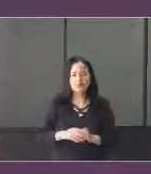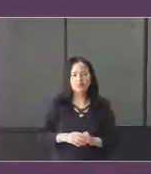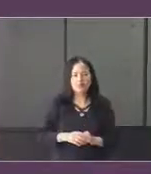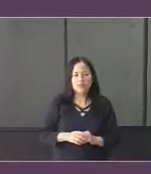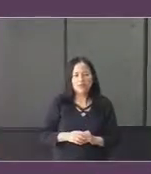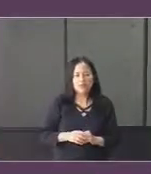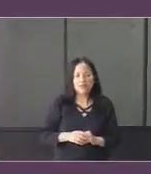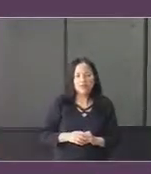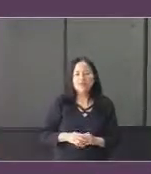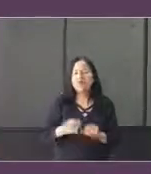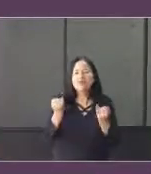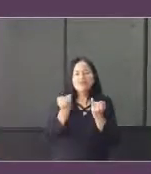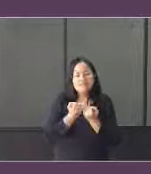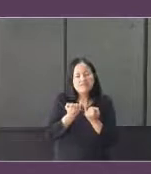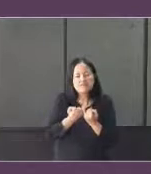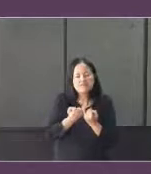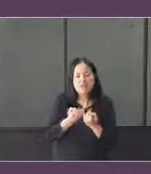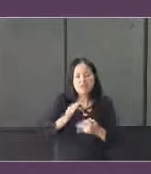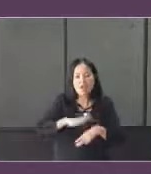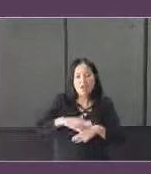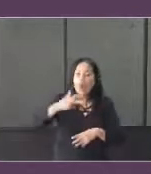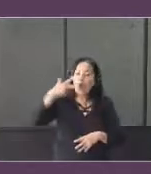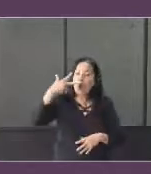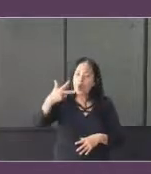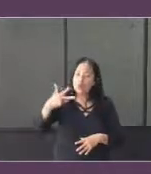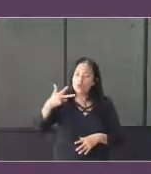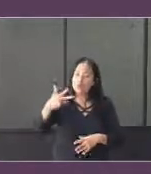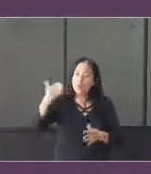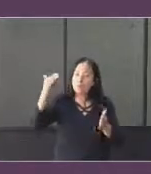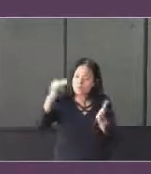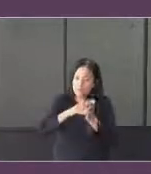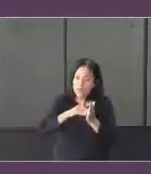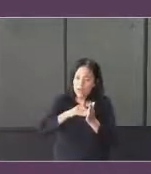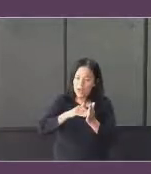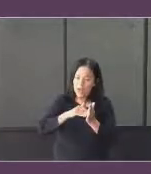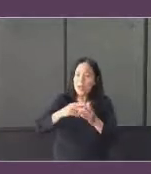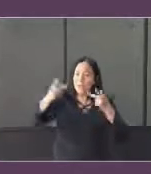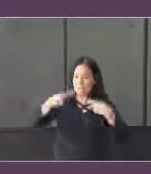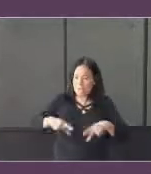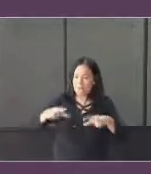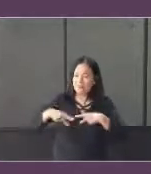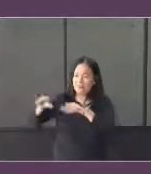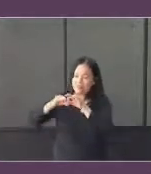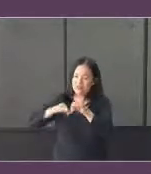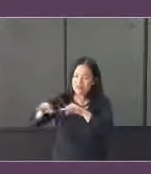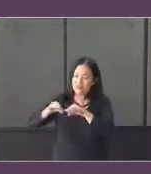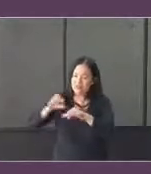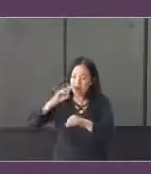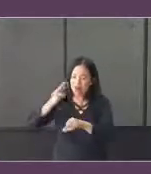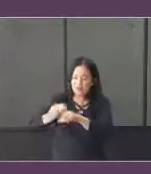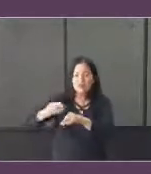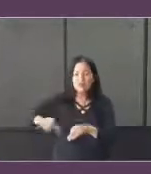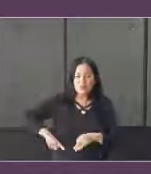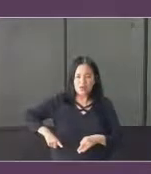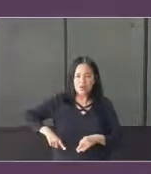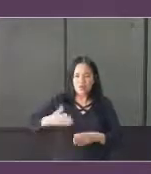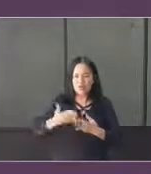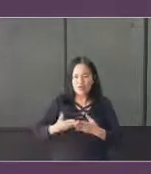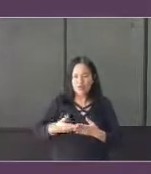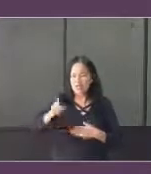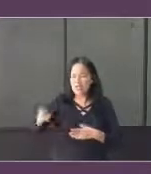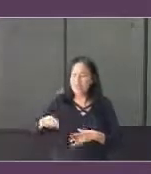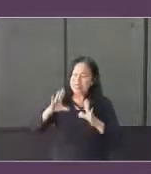men groups, precisely to the 8,000 government